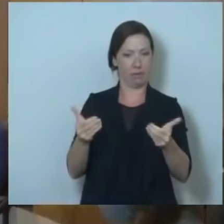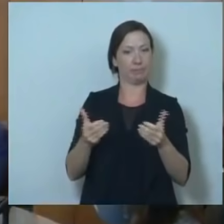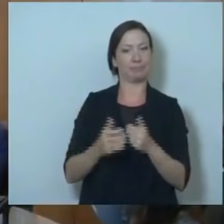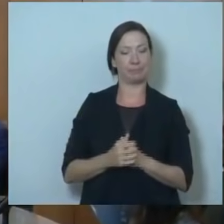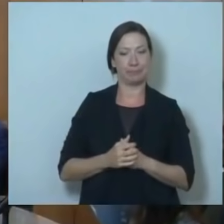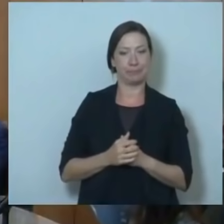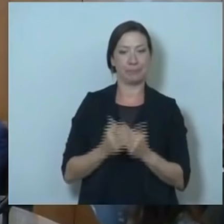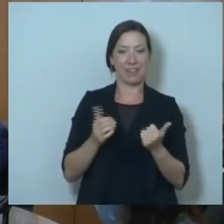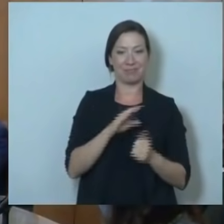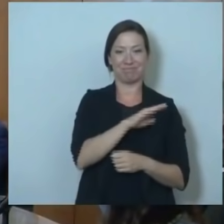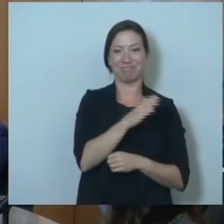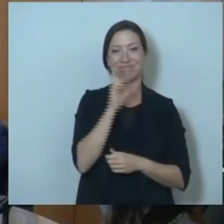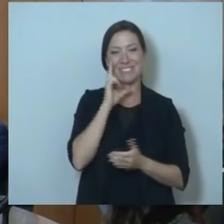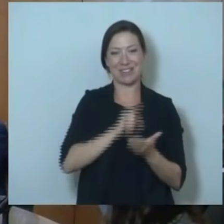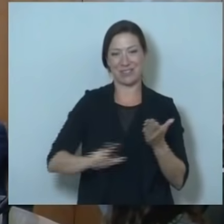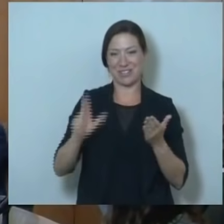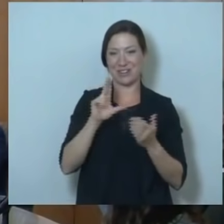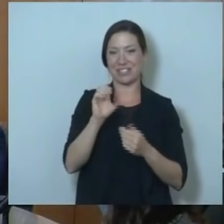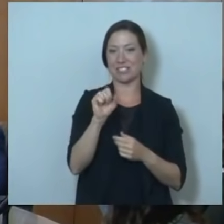Secretary Scrace.